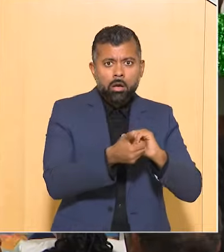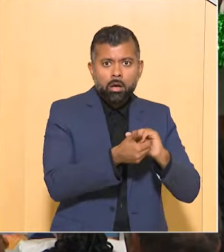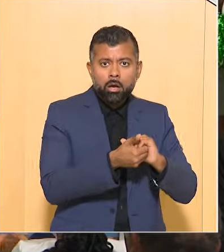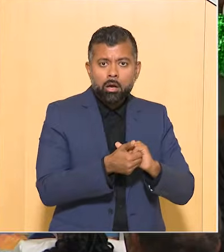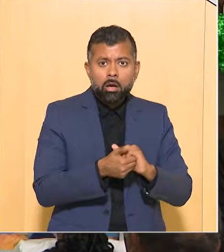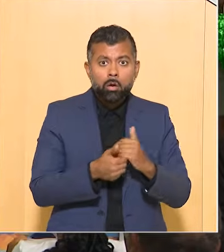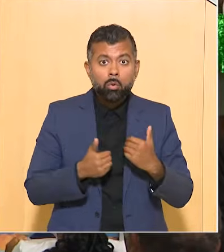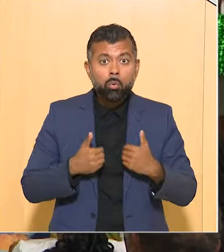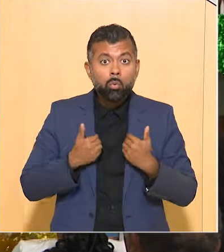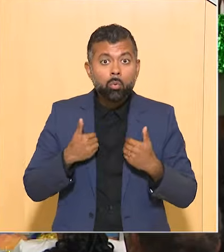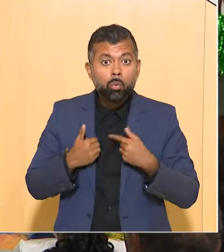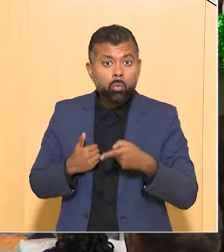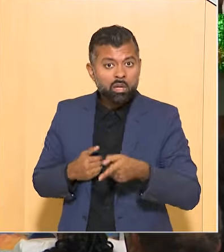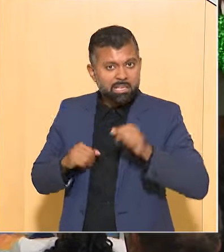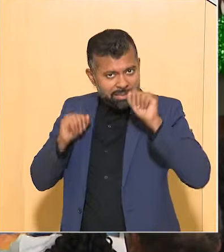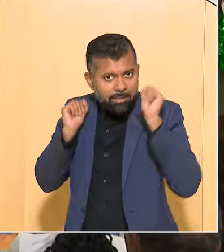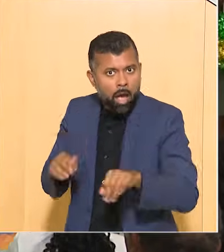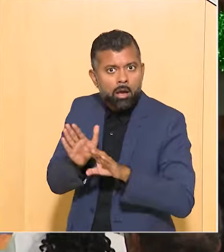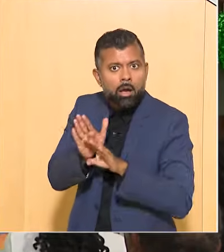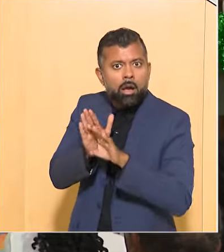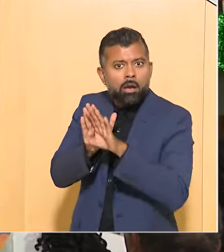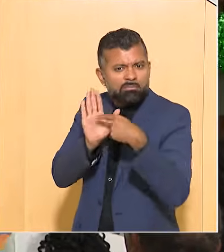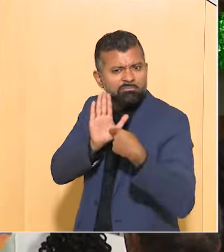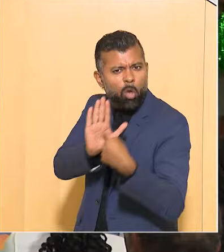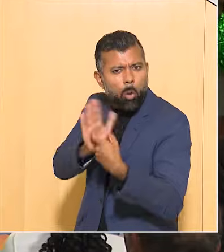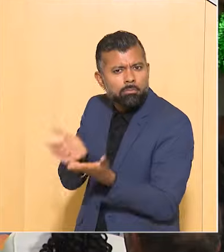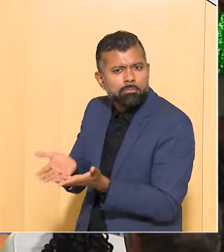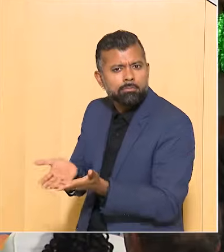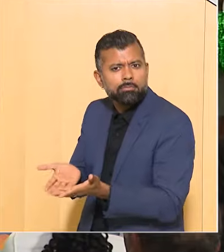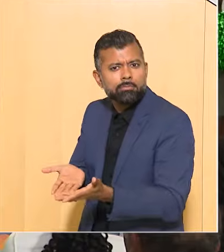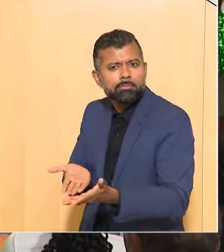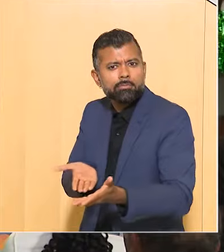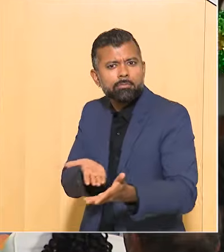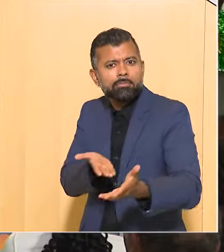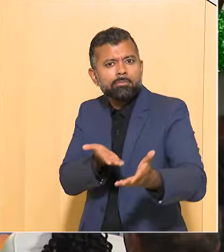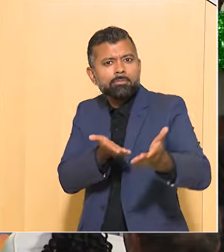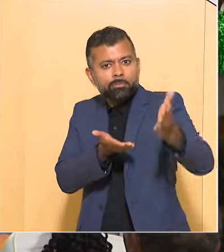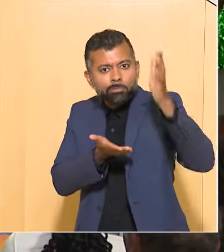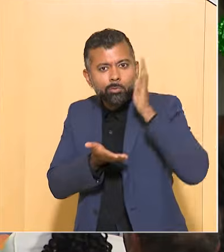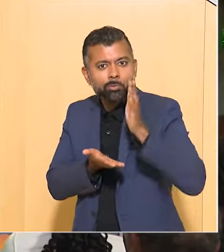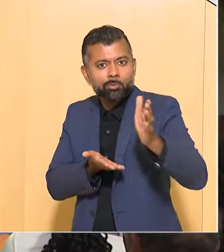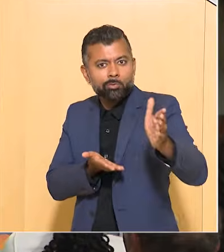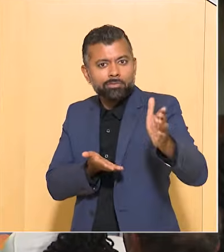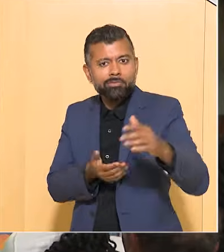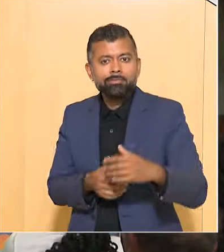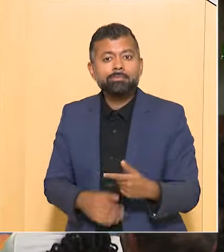in the city for the young people. So welcome SYEP